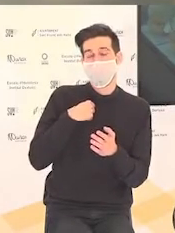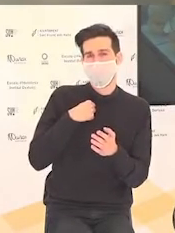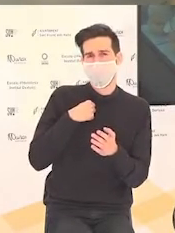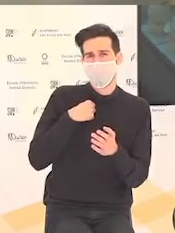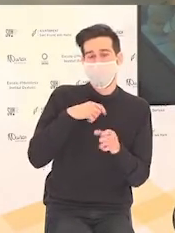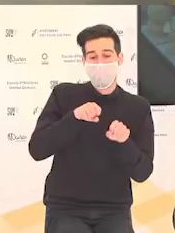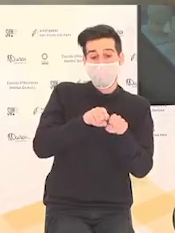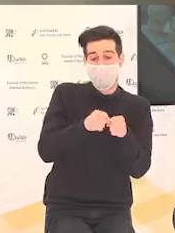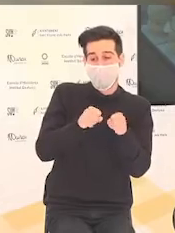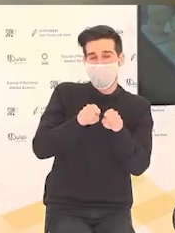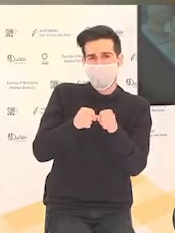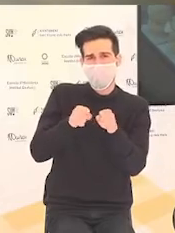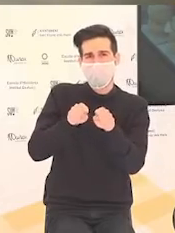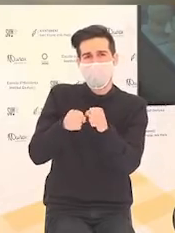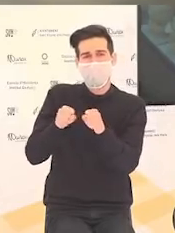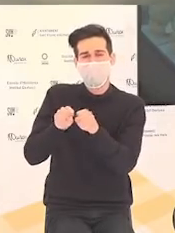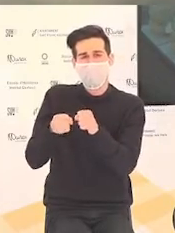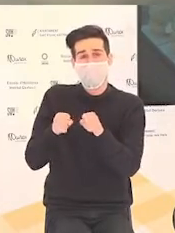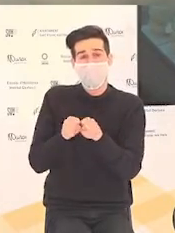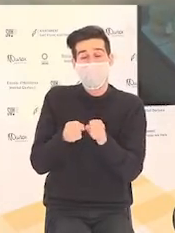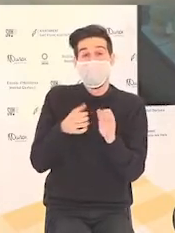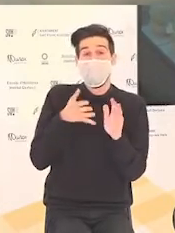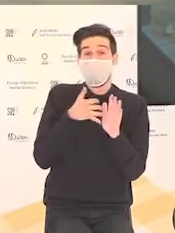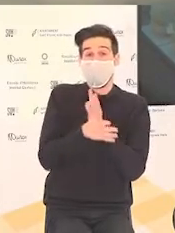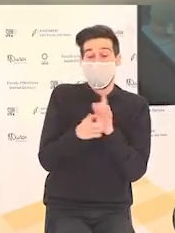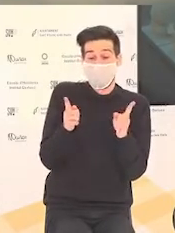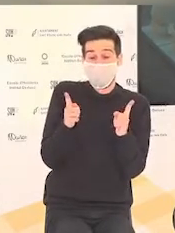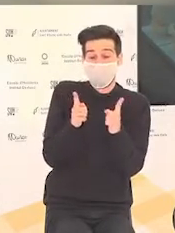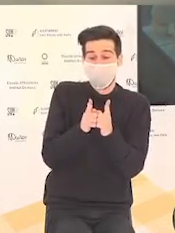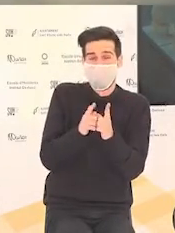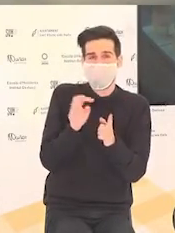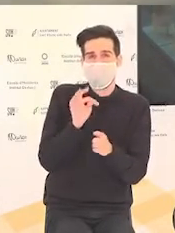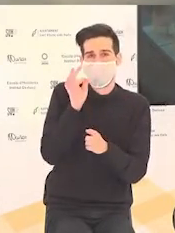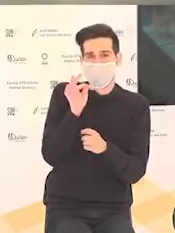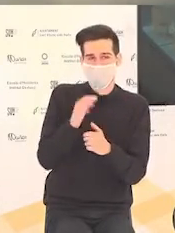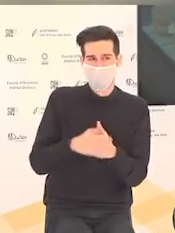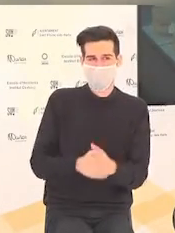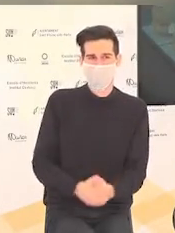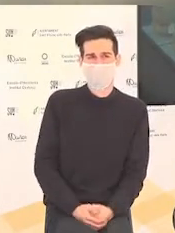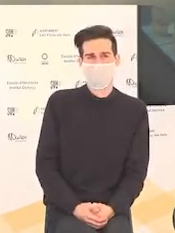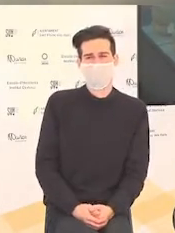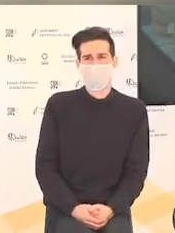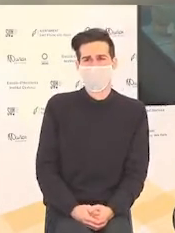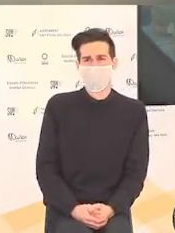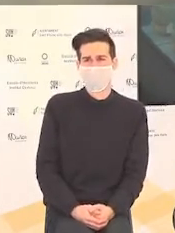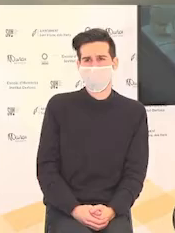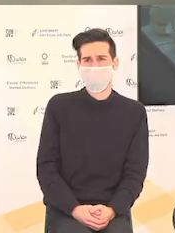coco para hacerlas más pequeñas. I like the look of it, but I like to eat the pavlova